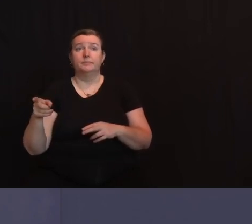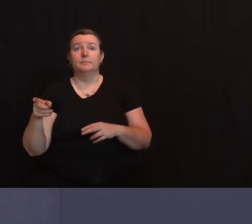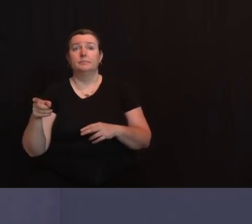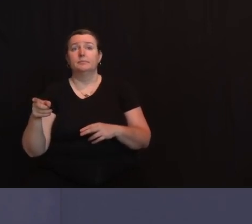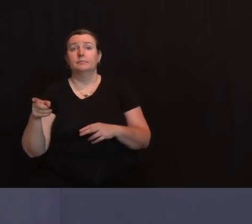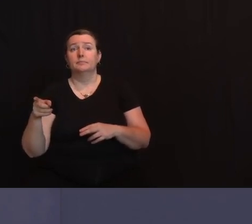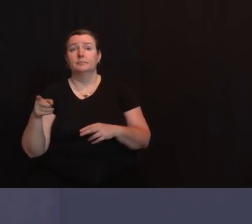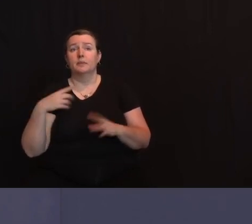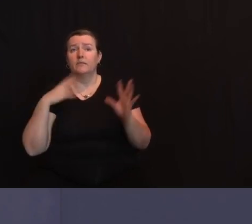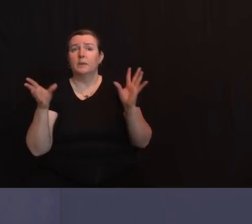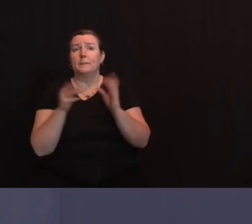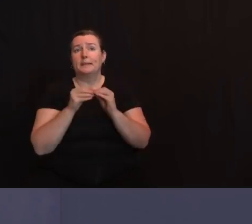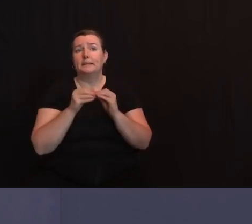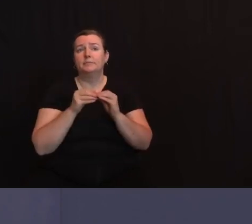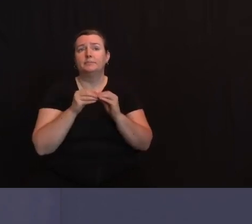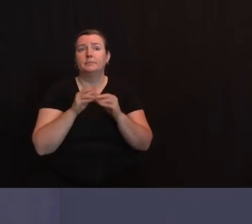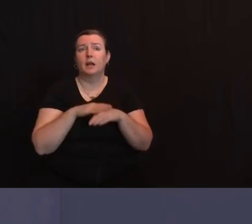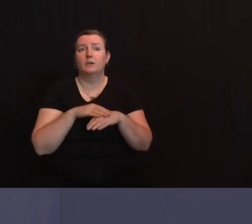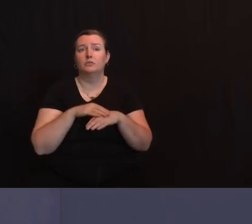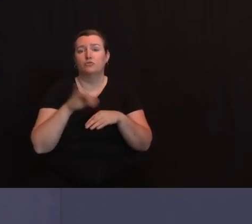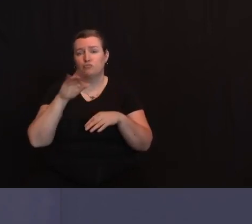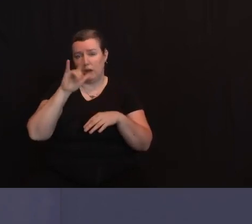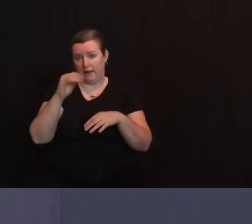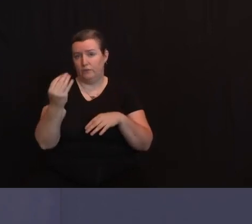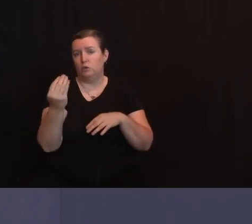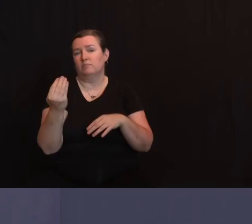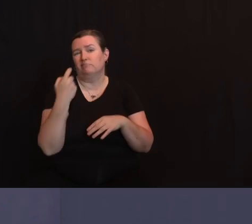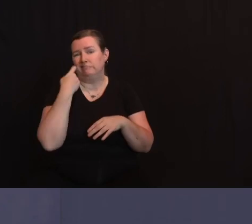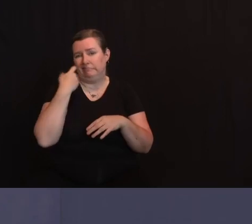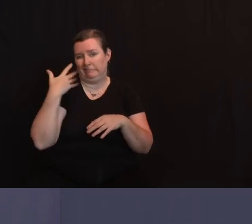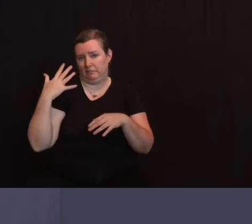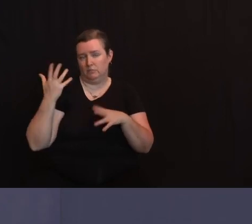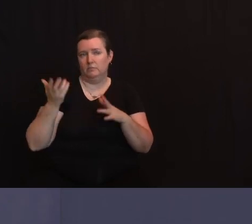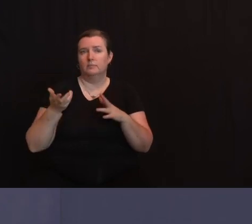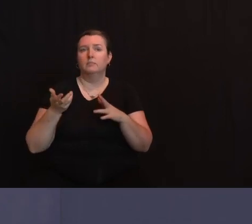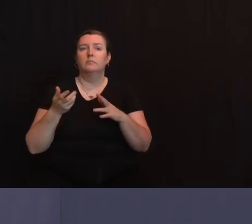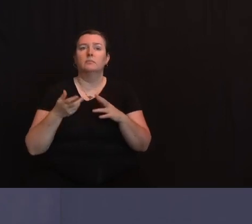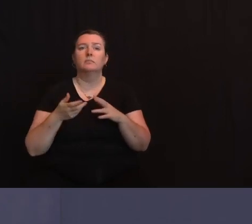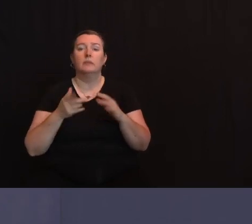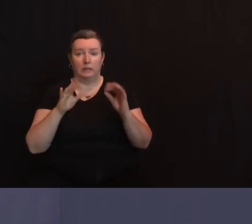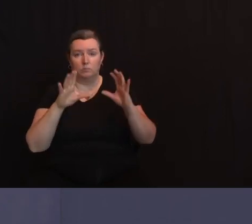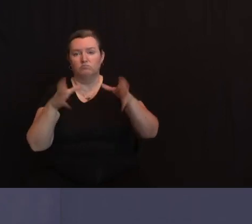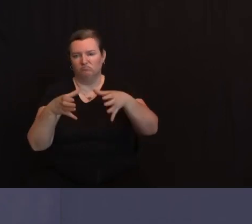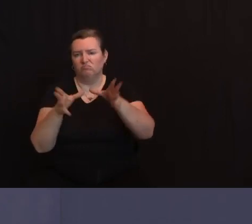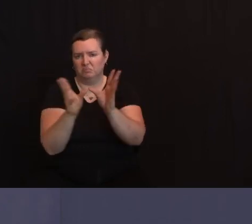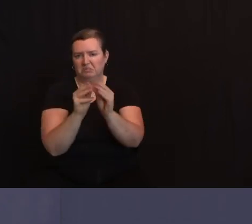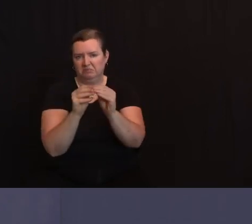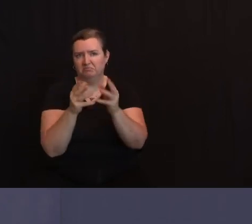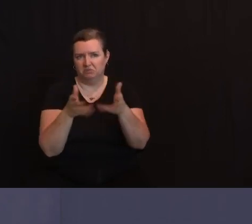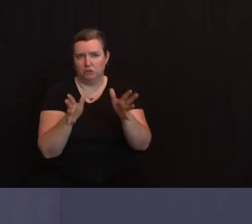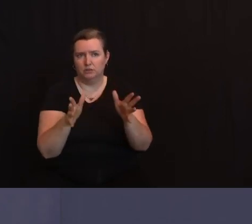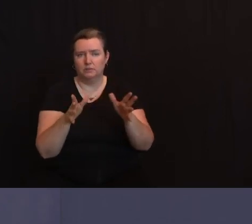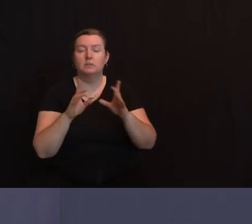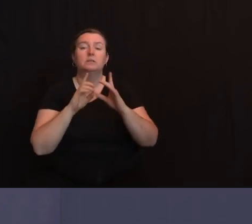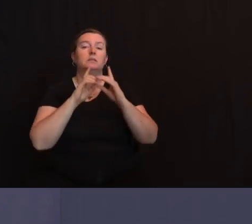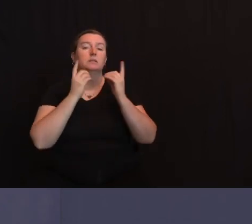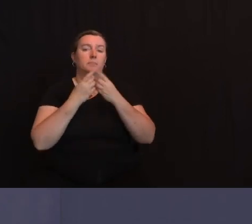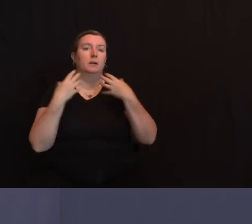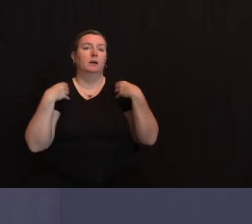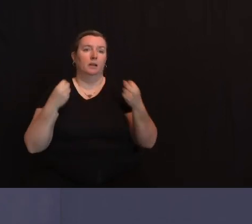first time on July 14 with representatives from the department, the state OEM, and the Department of Human